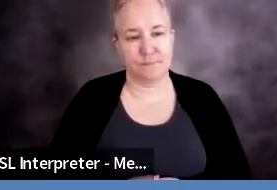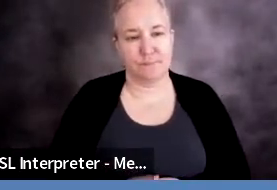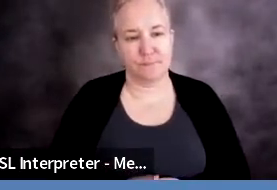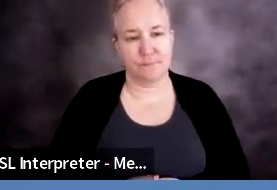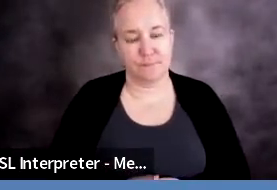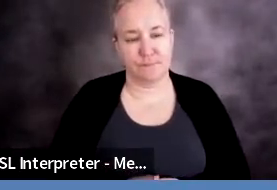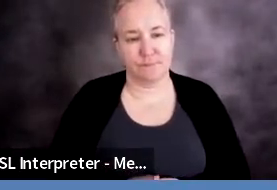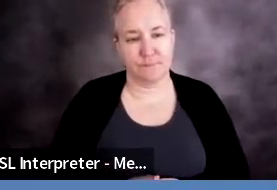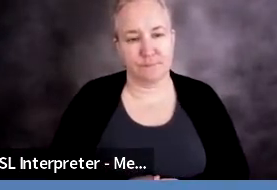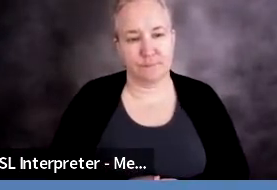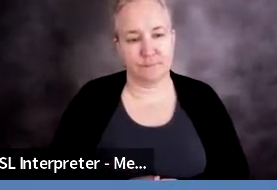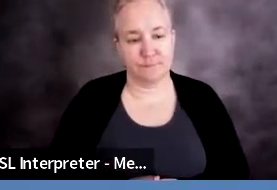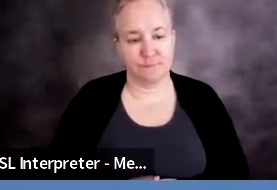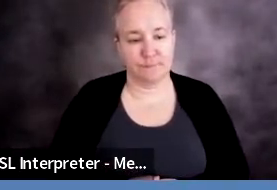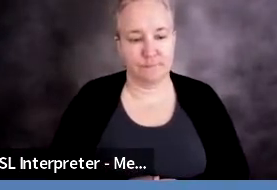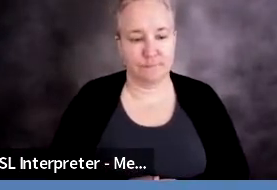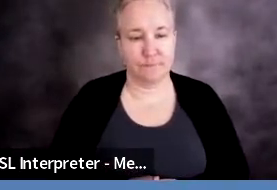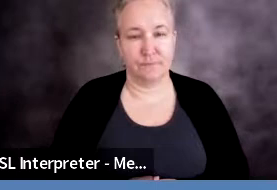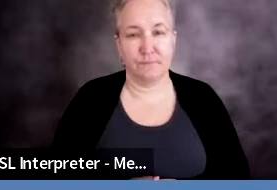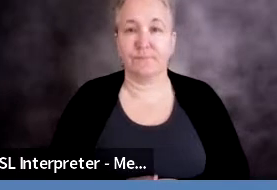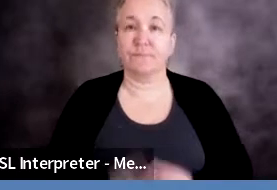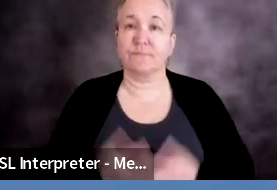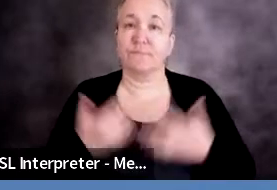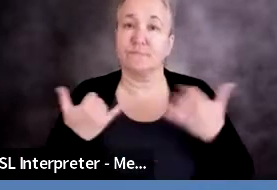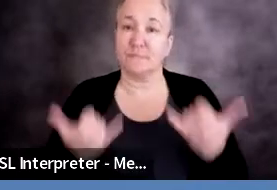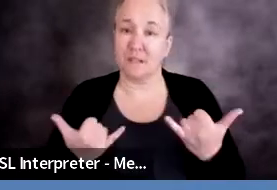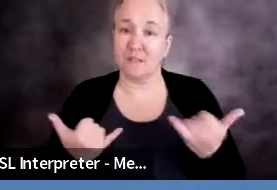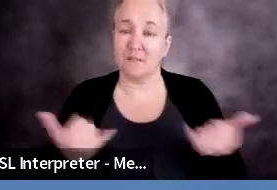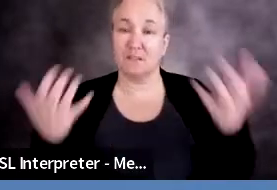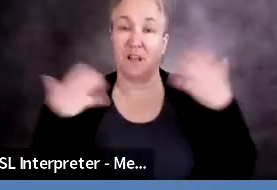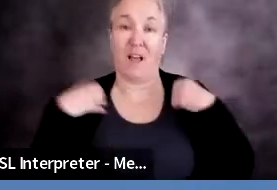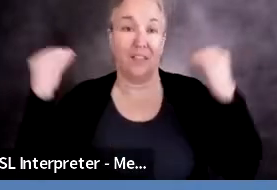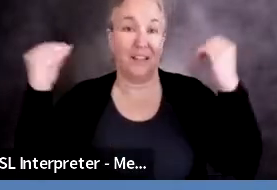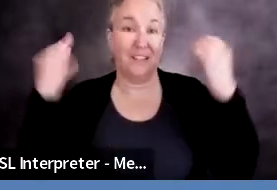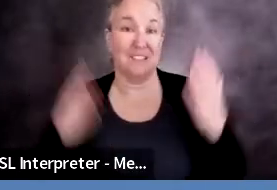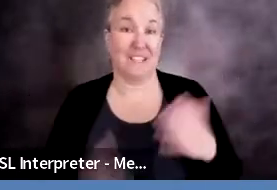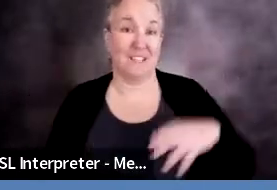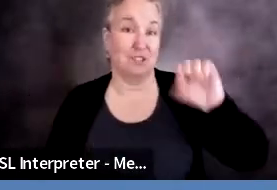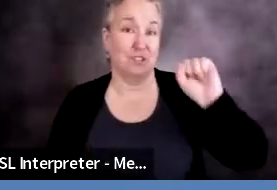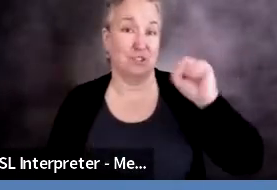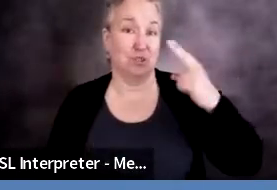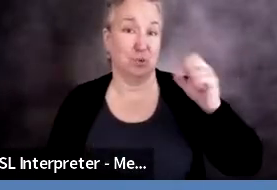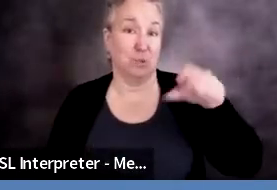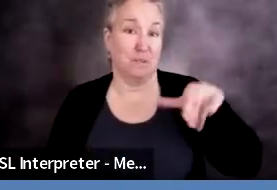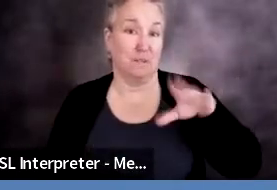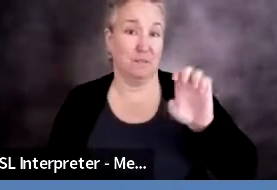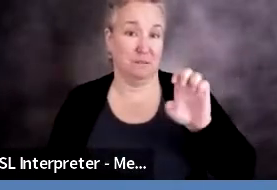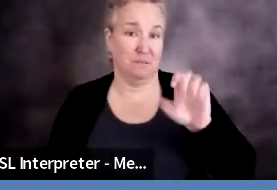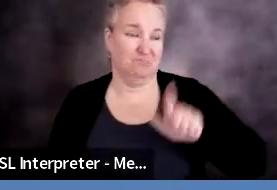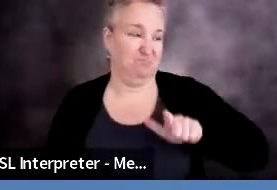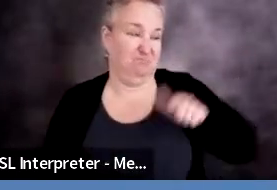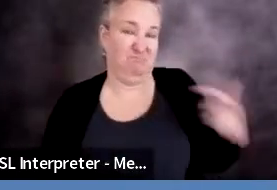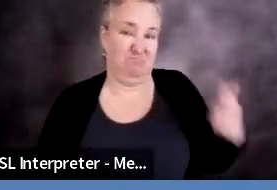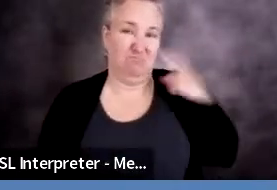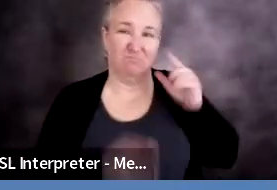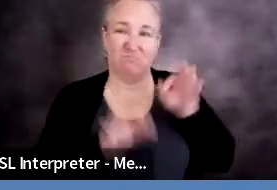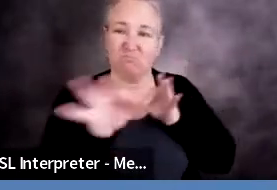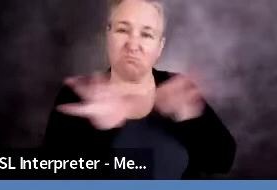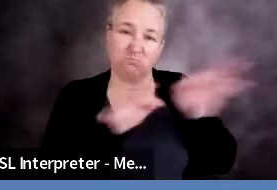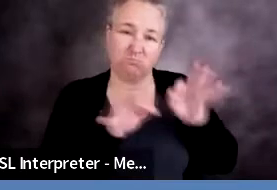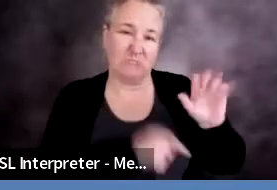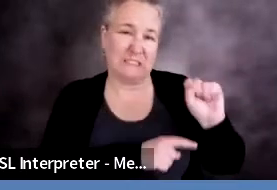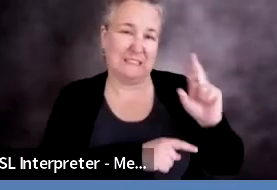I am now going to pass it over to our health educator, Shaniqua, who will talk about seasonal flu